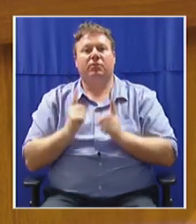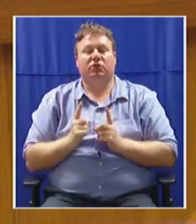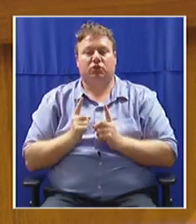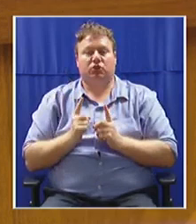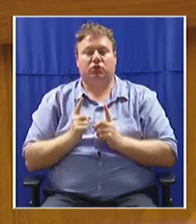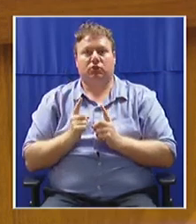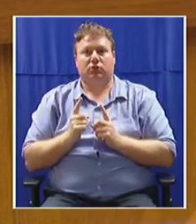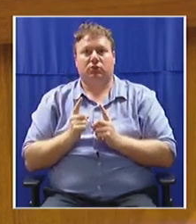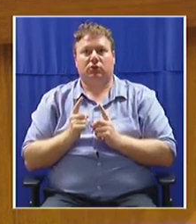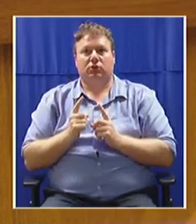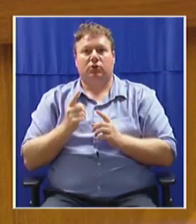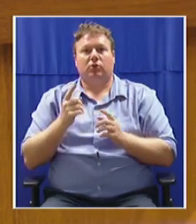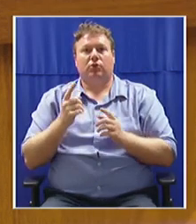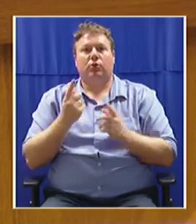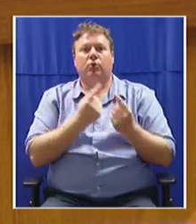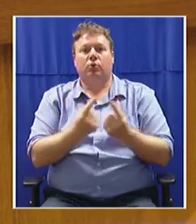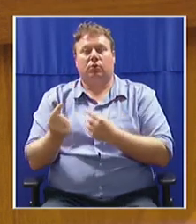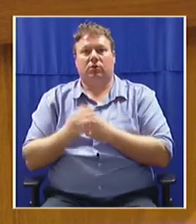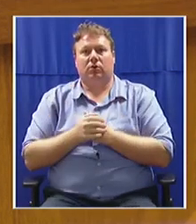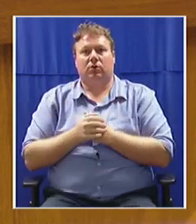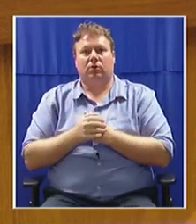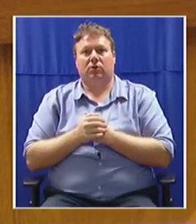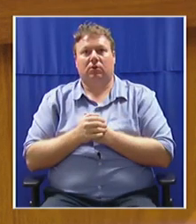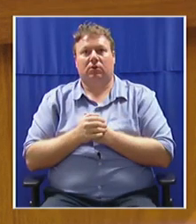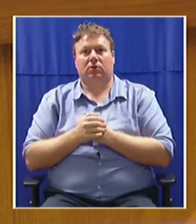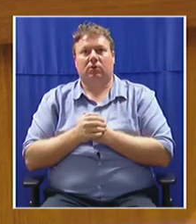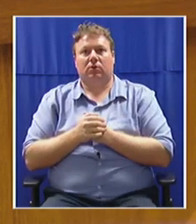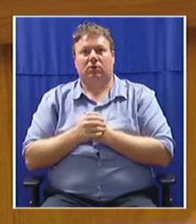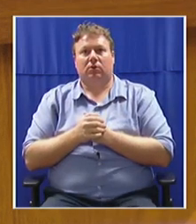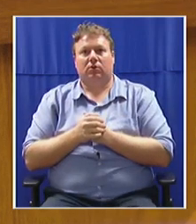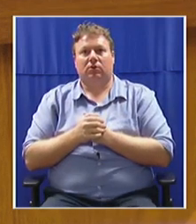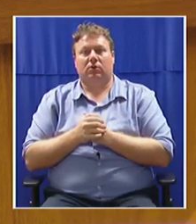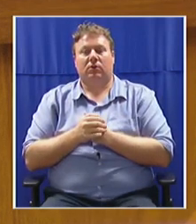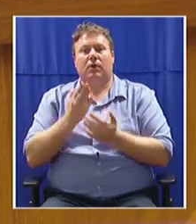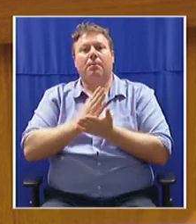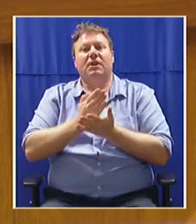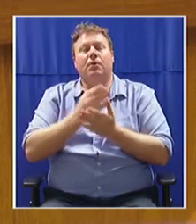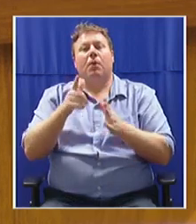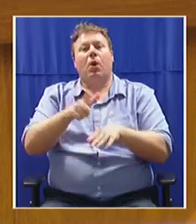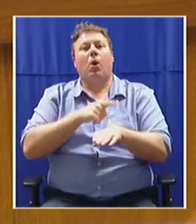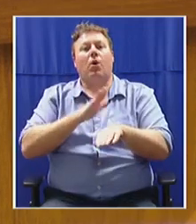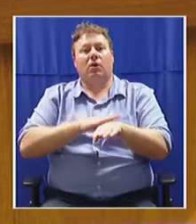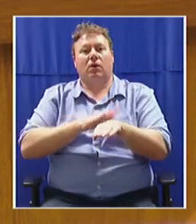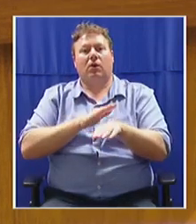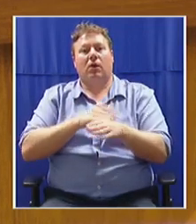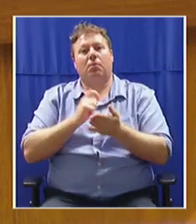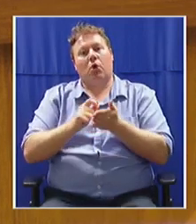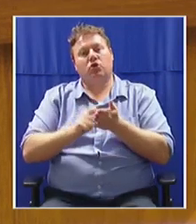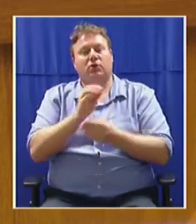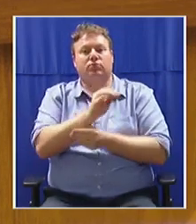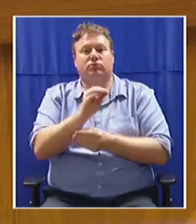or set aside in awarding of medium and long-term contracts to small